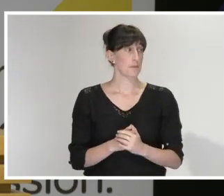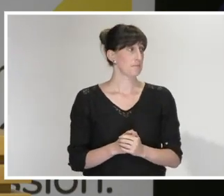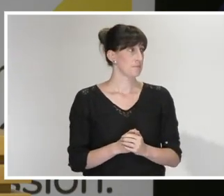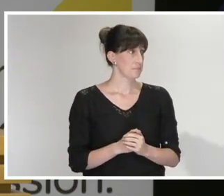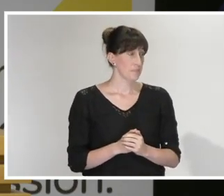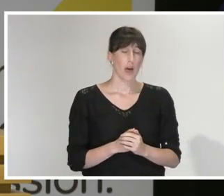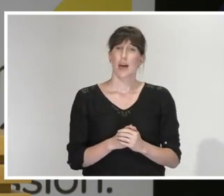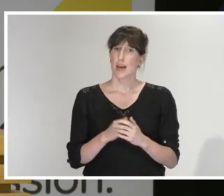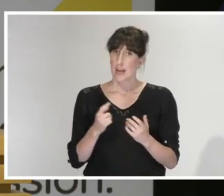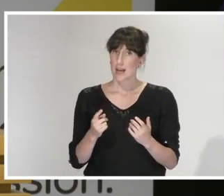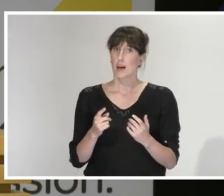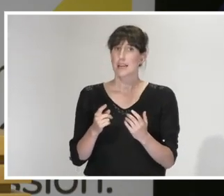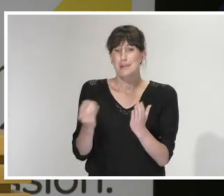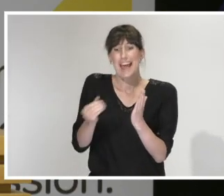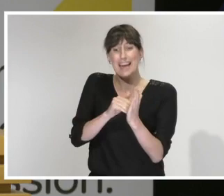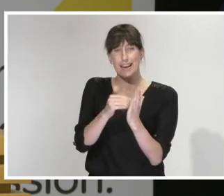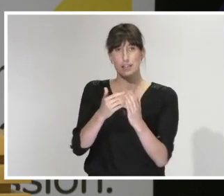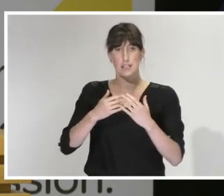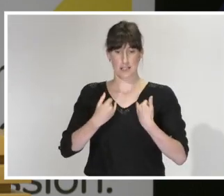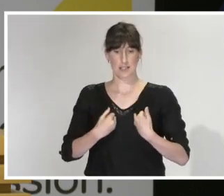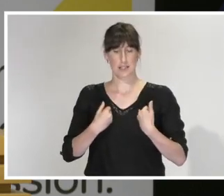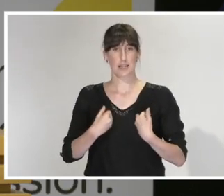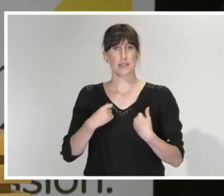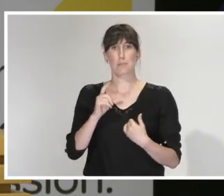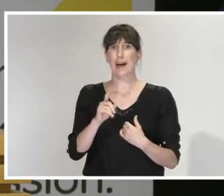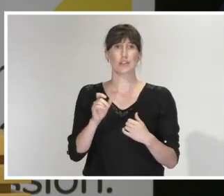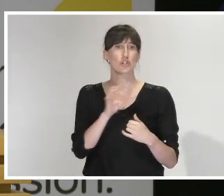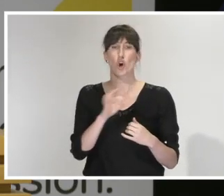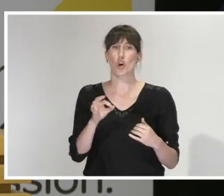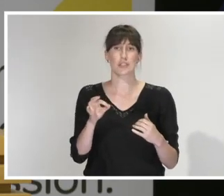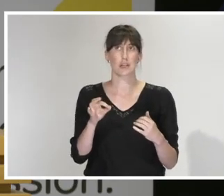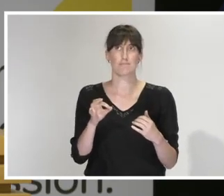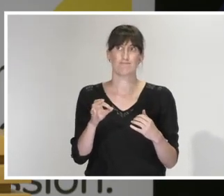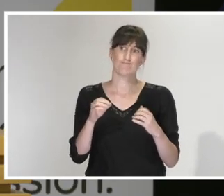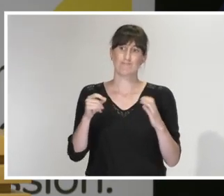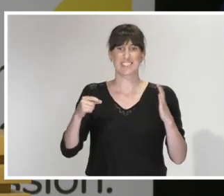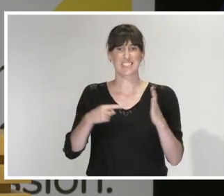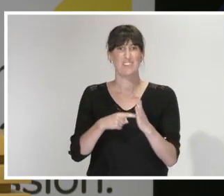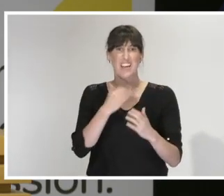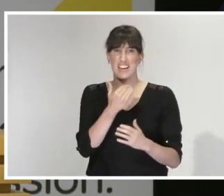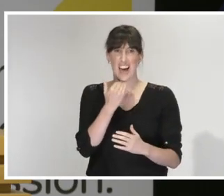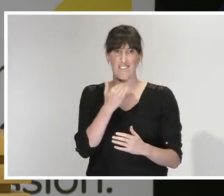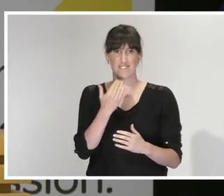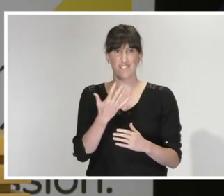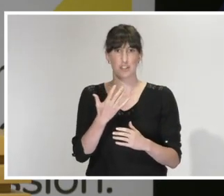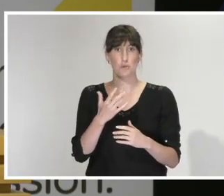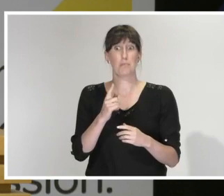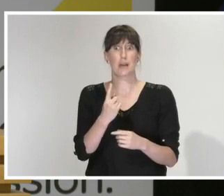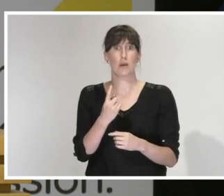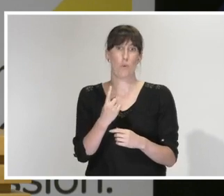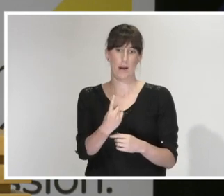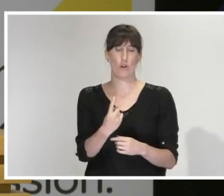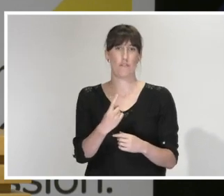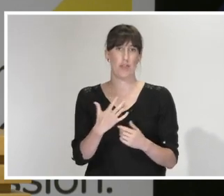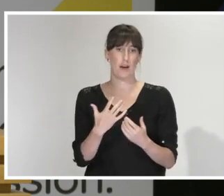of symptoms, but in and of itself it's not as significant enough or sensitive enough to be a sign